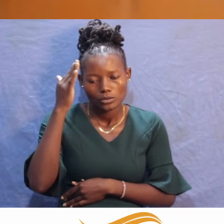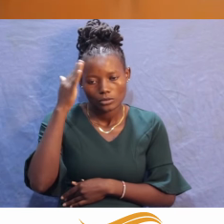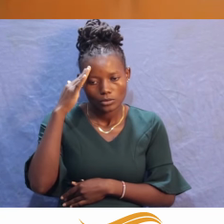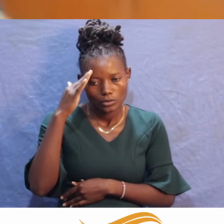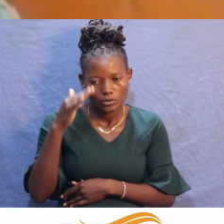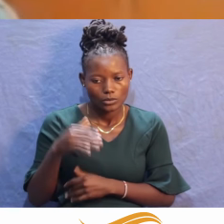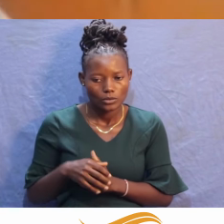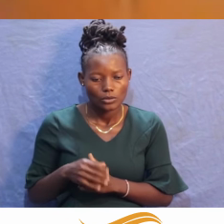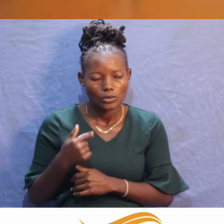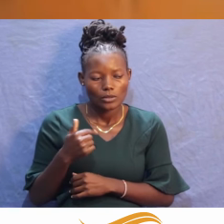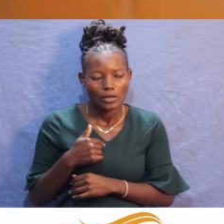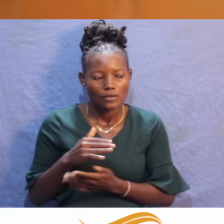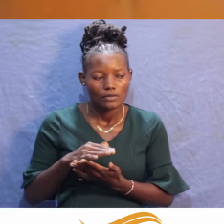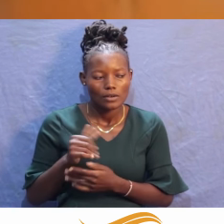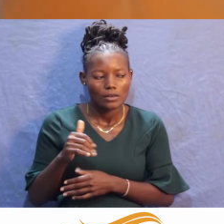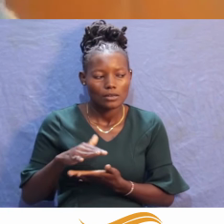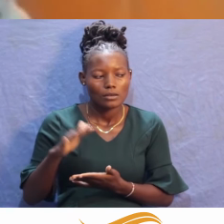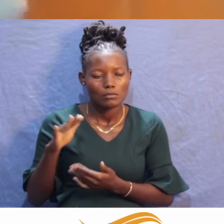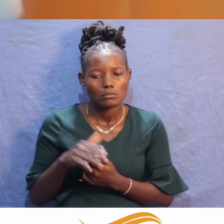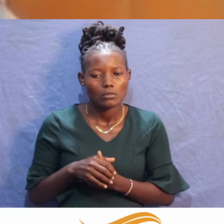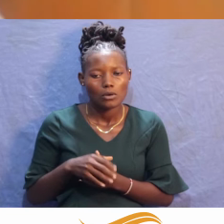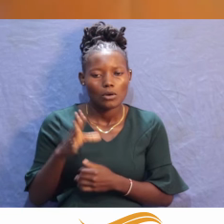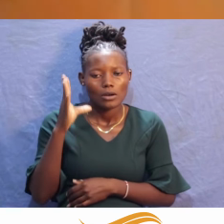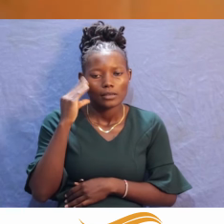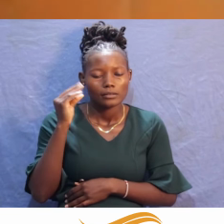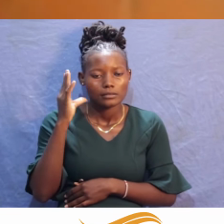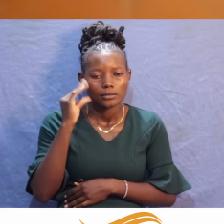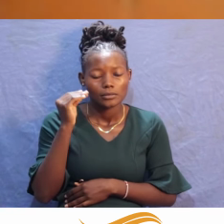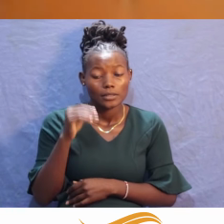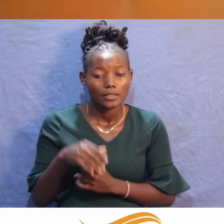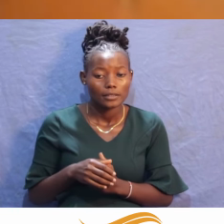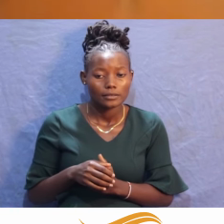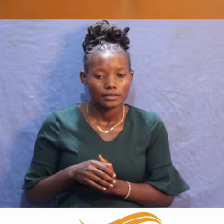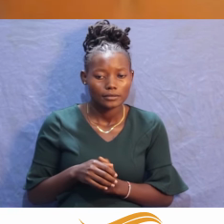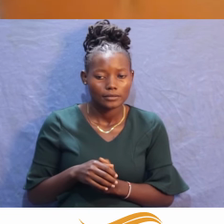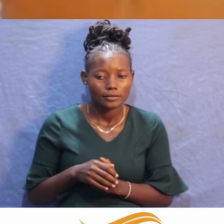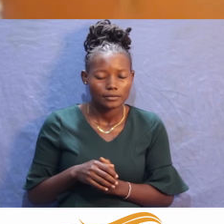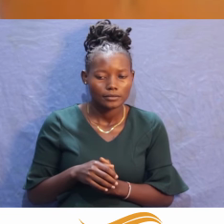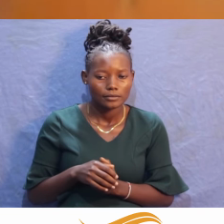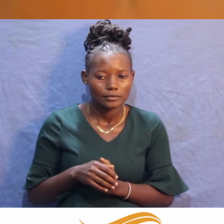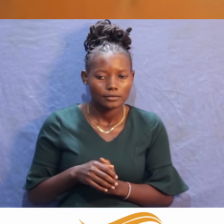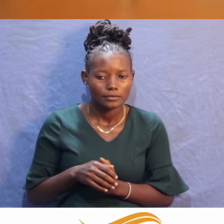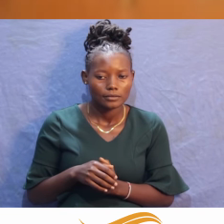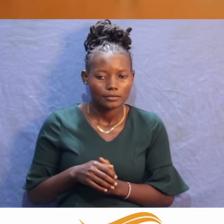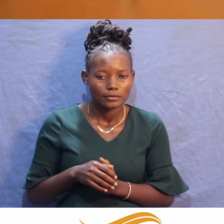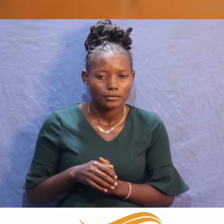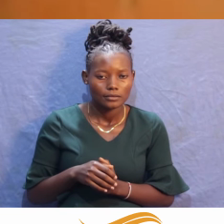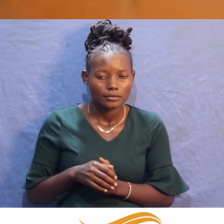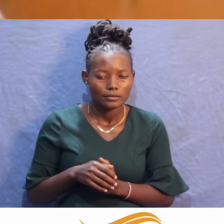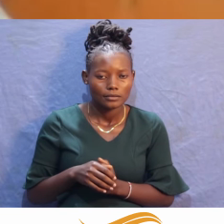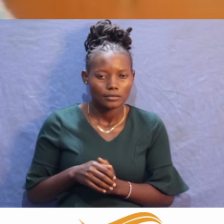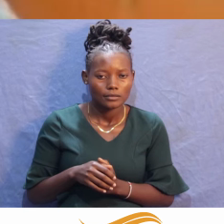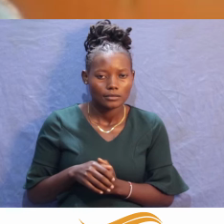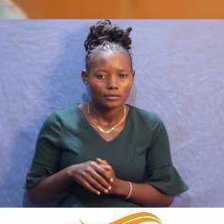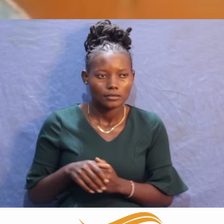don't see that anymore. But over my years of experience, I have used that out on the field and in the